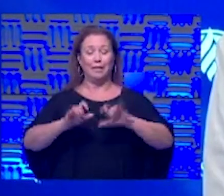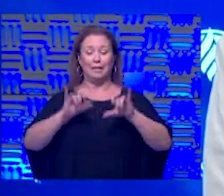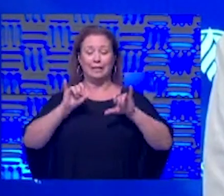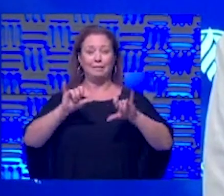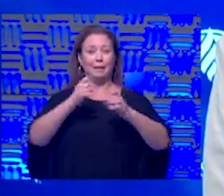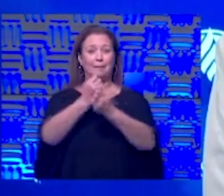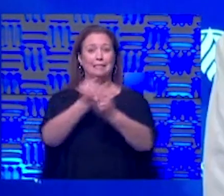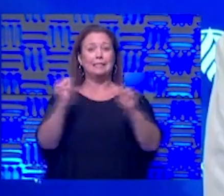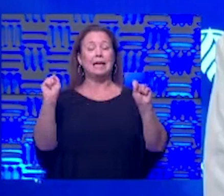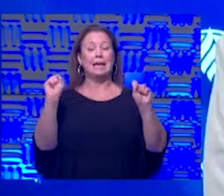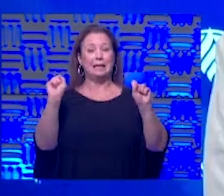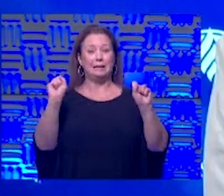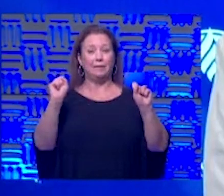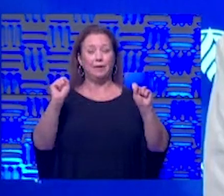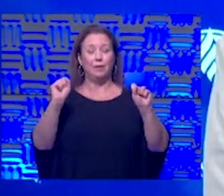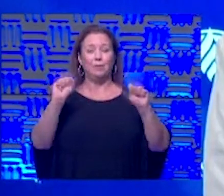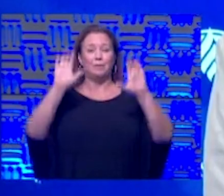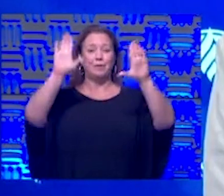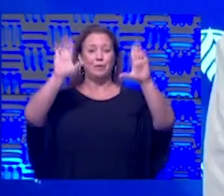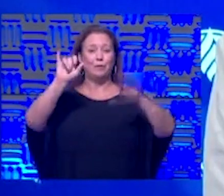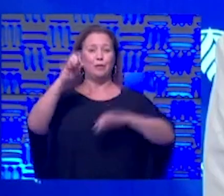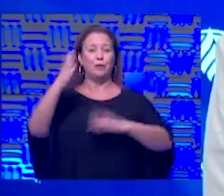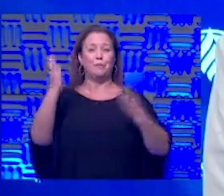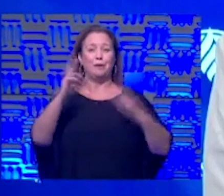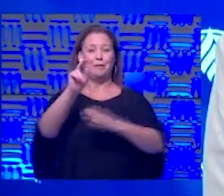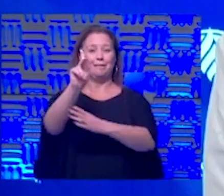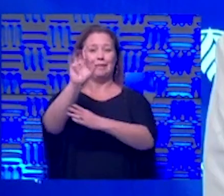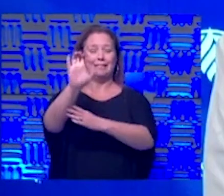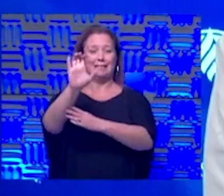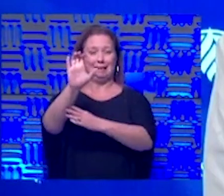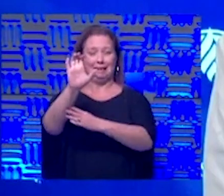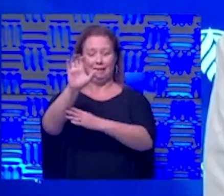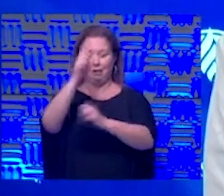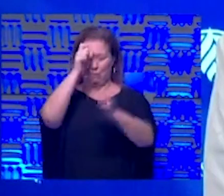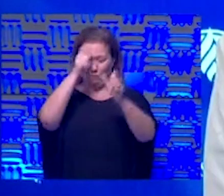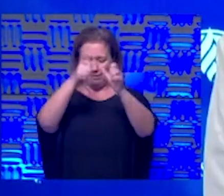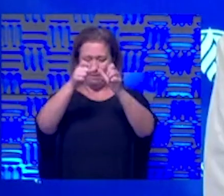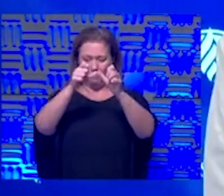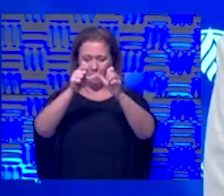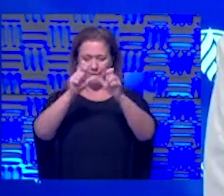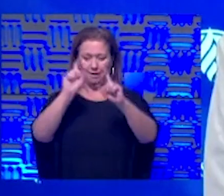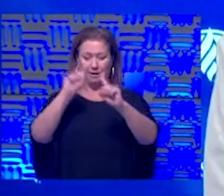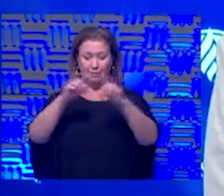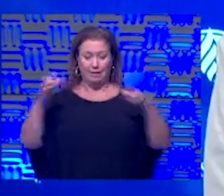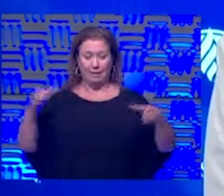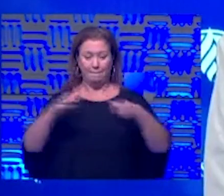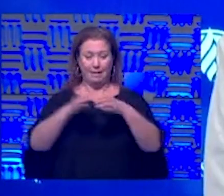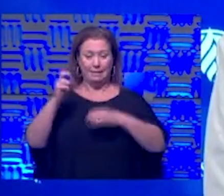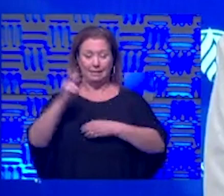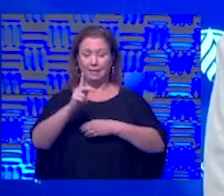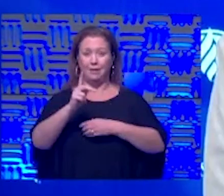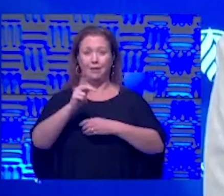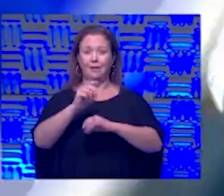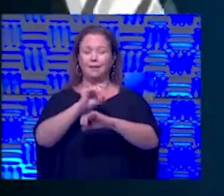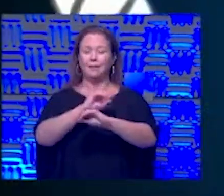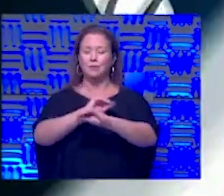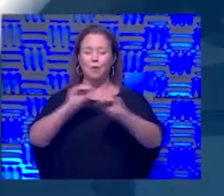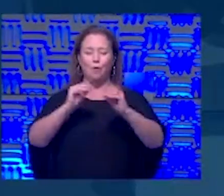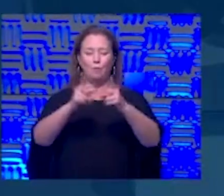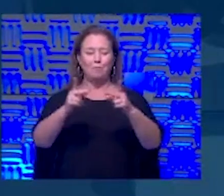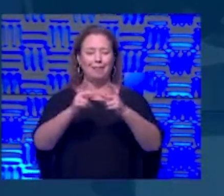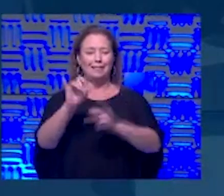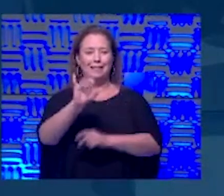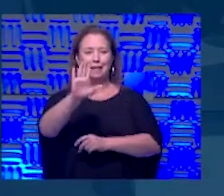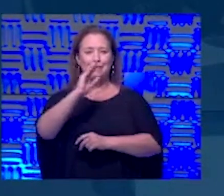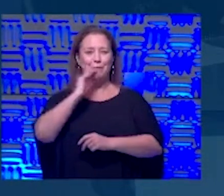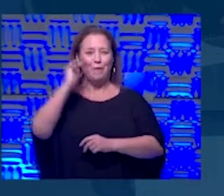us safe. We've done a great job here in Kansas City. So just remember until we gather again that there's still no place like home.